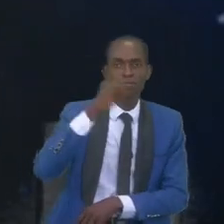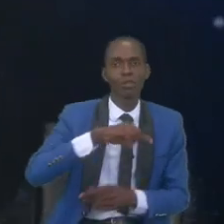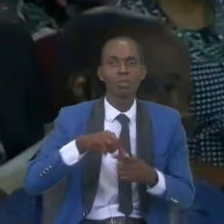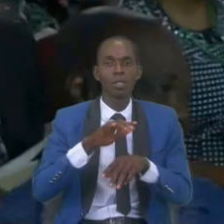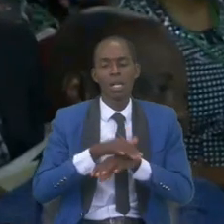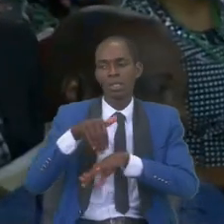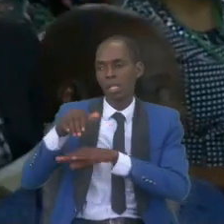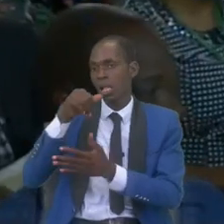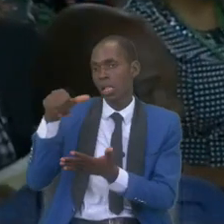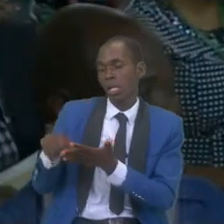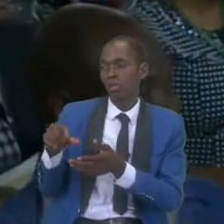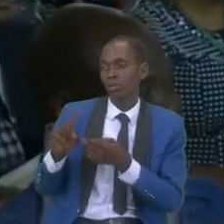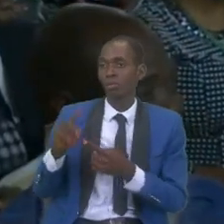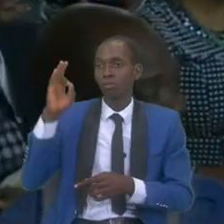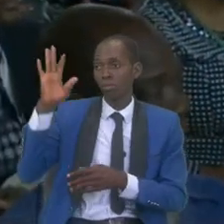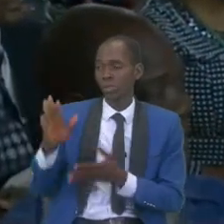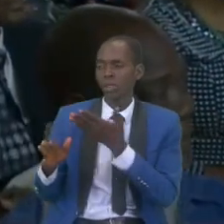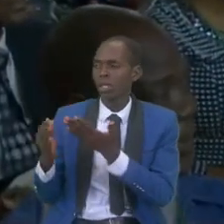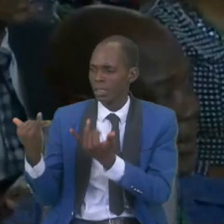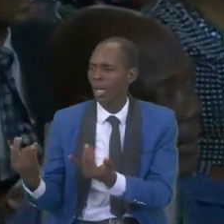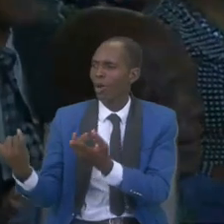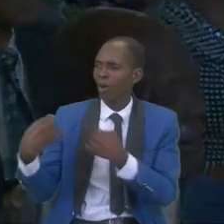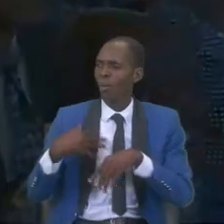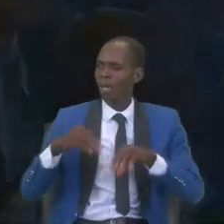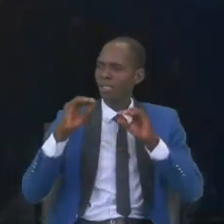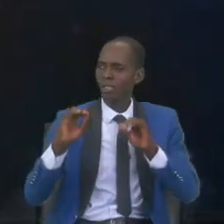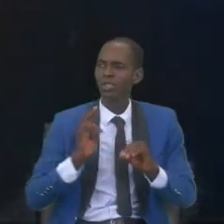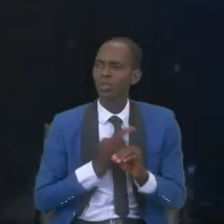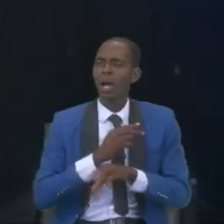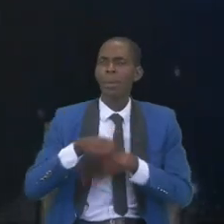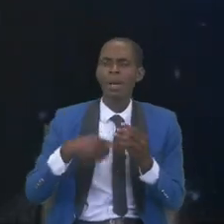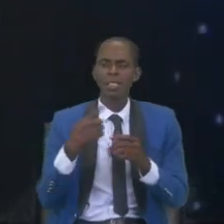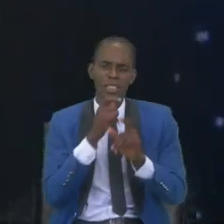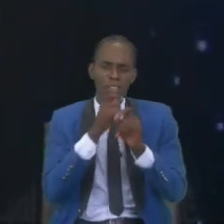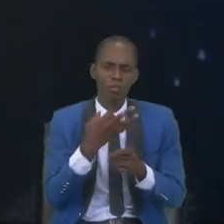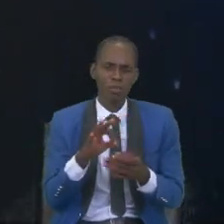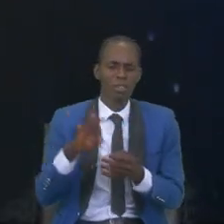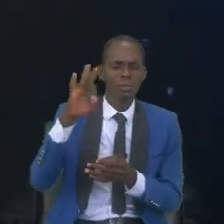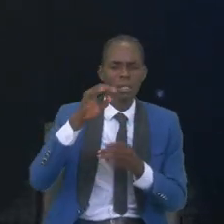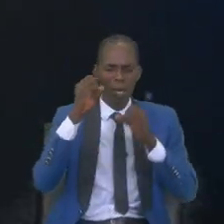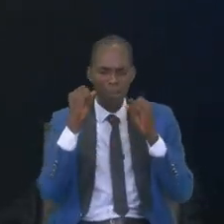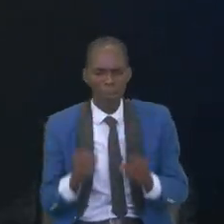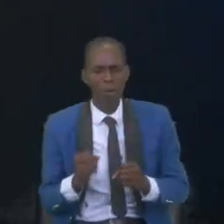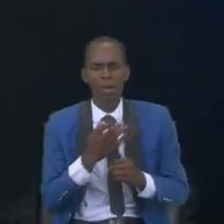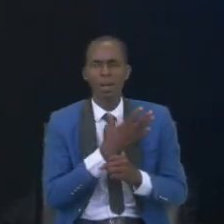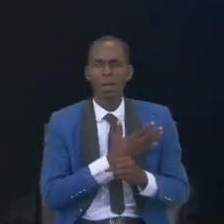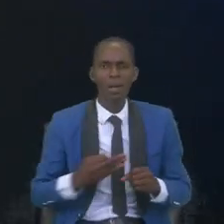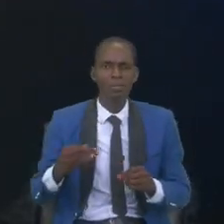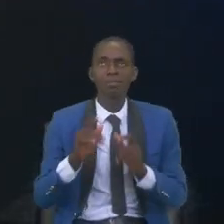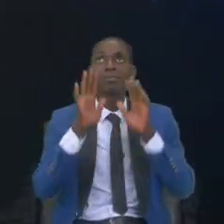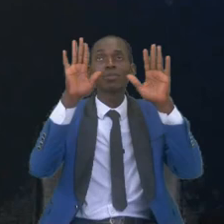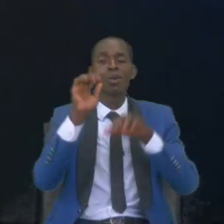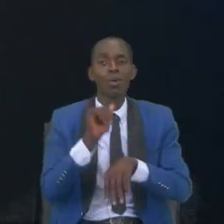me and they said, now come and teach us about the gifts of the Spirit, about power, about exploits, because